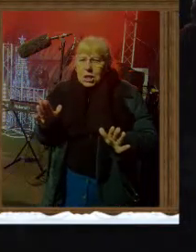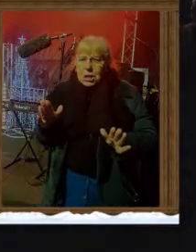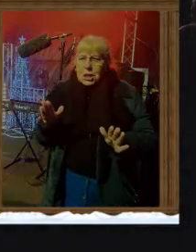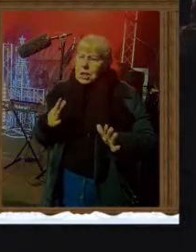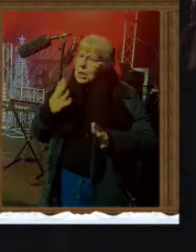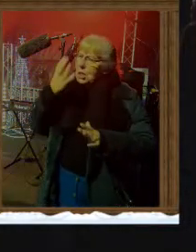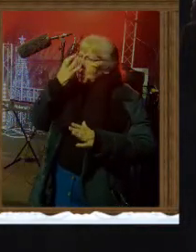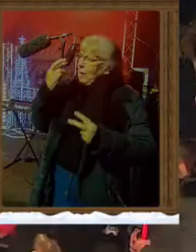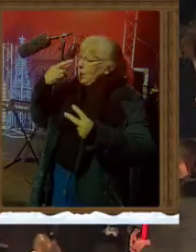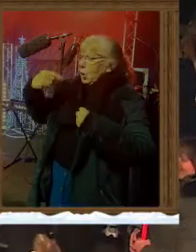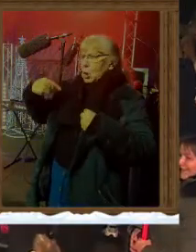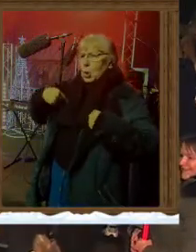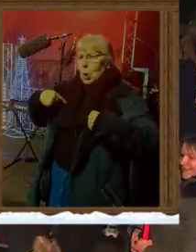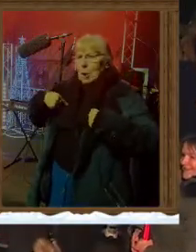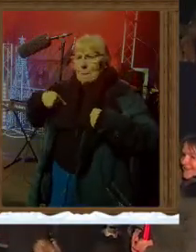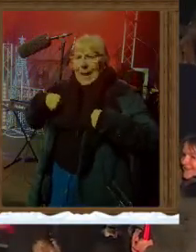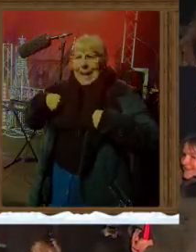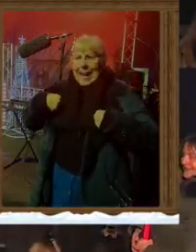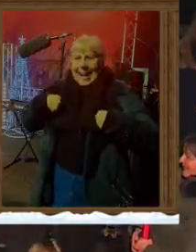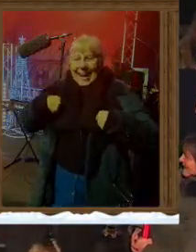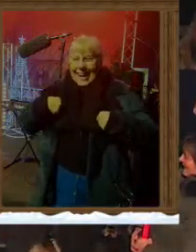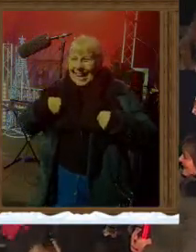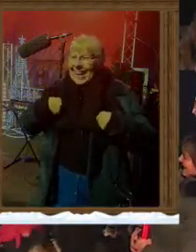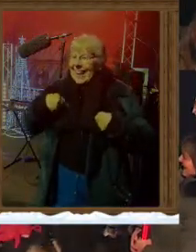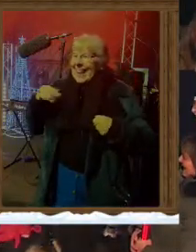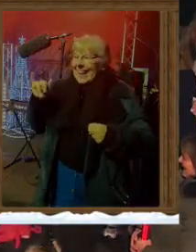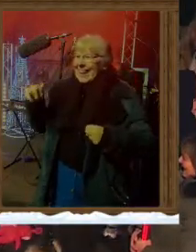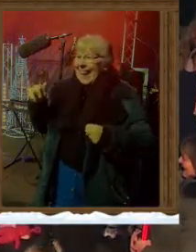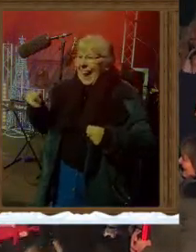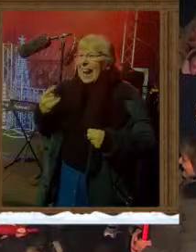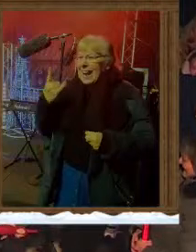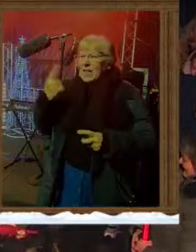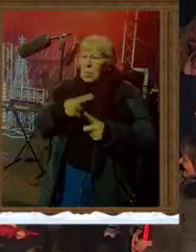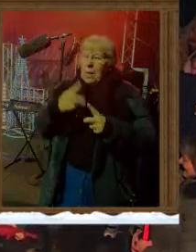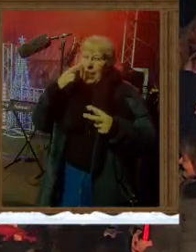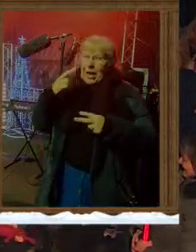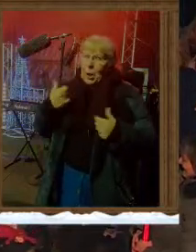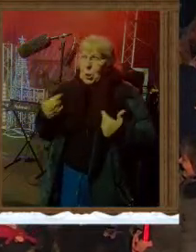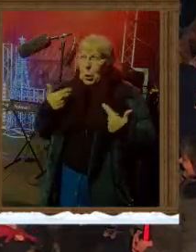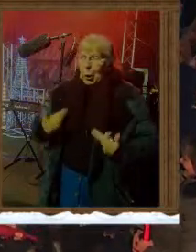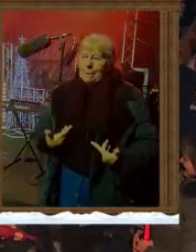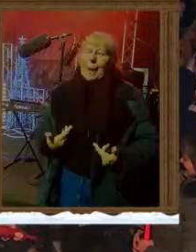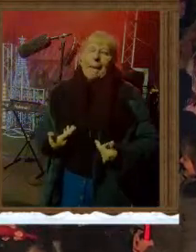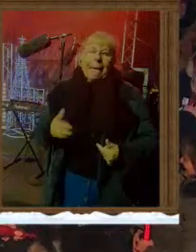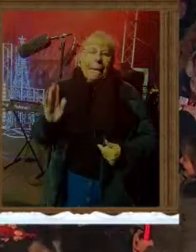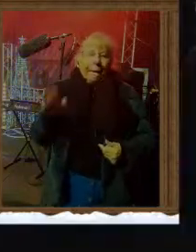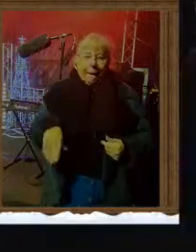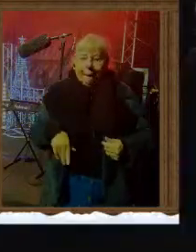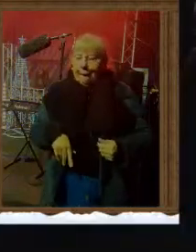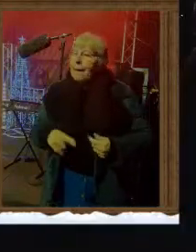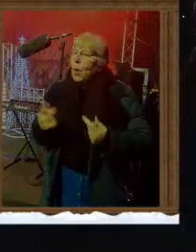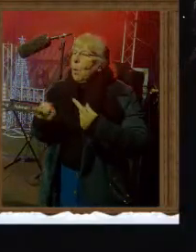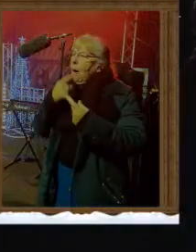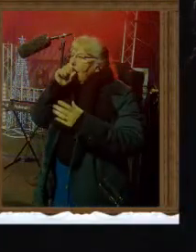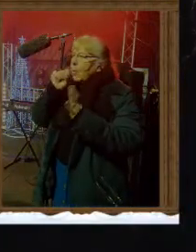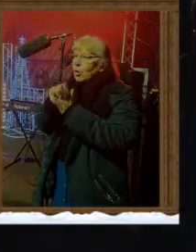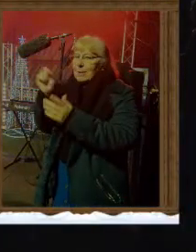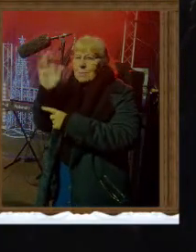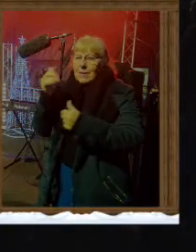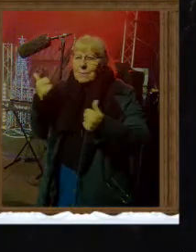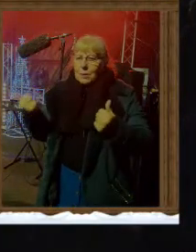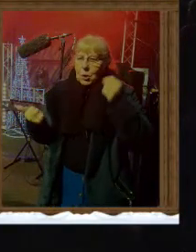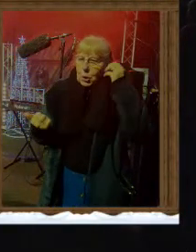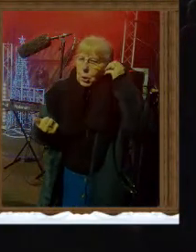looks good on me? It's about the only thing. Is that what you're saying? Yeah, I hear you. Mm. What else? What other good Christmas films?